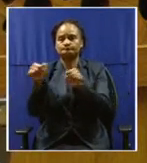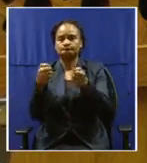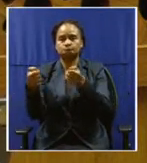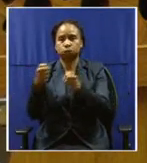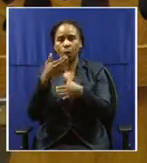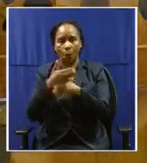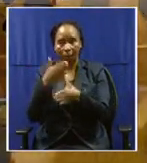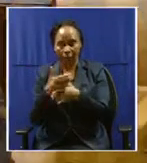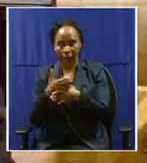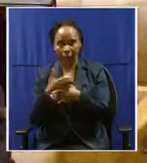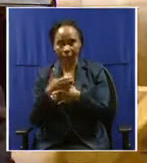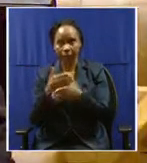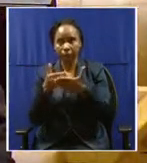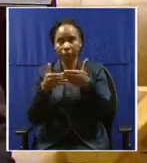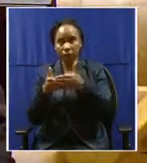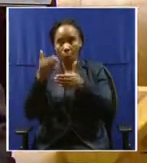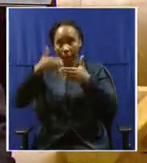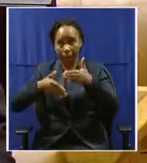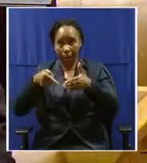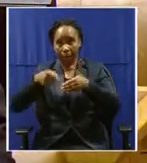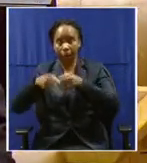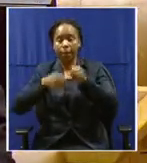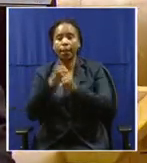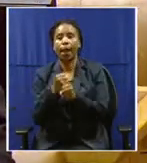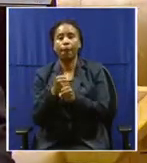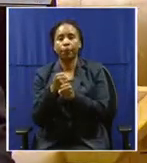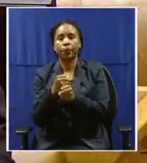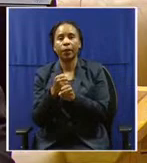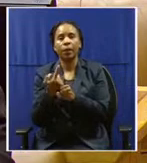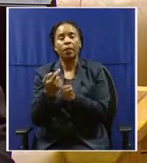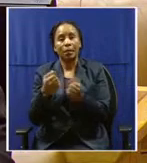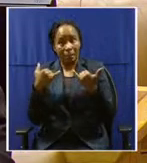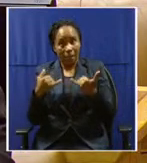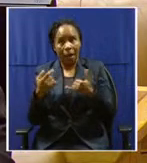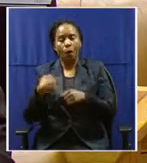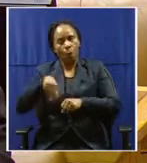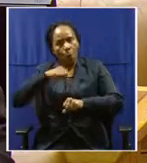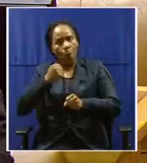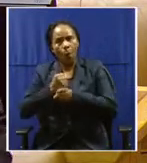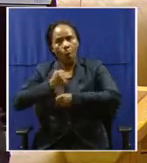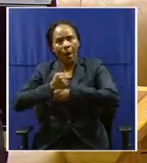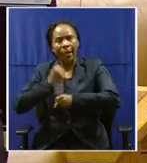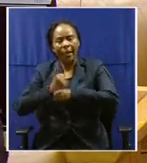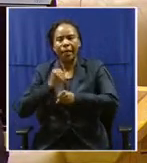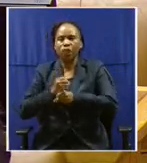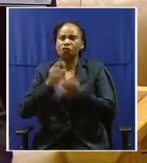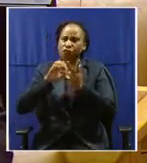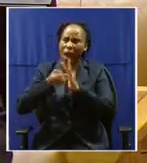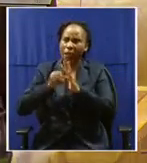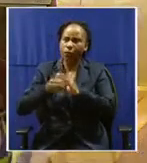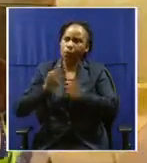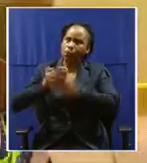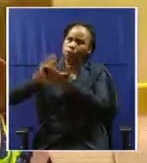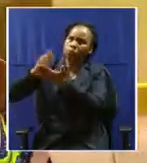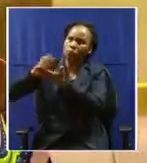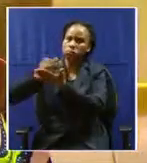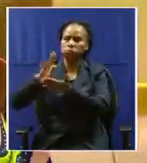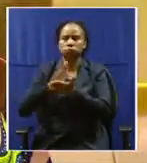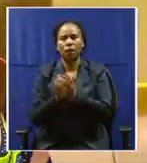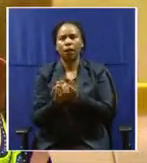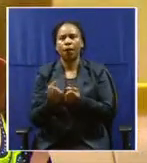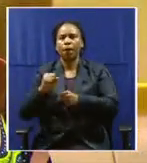the year. As we work to contain the spread of the virus, we also had